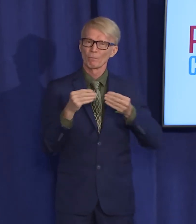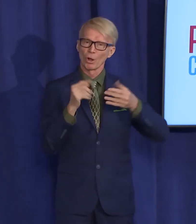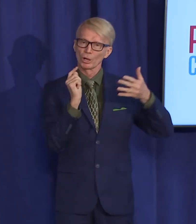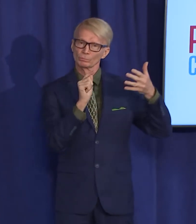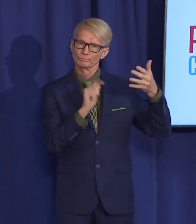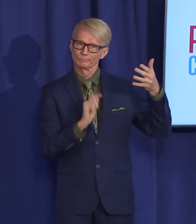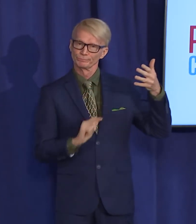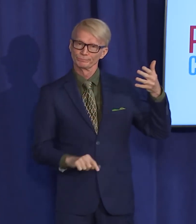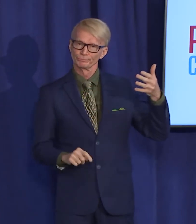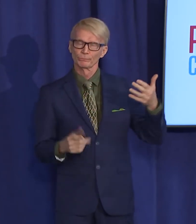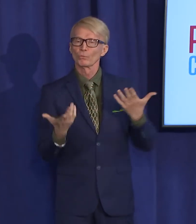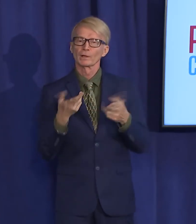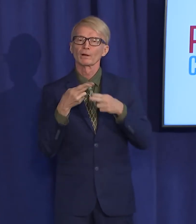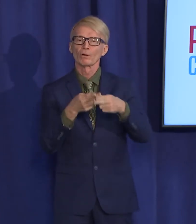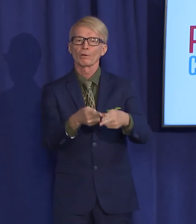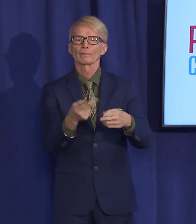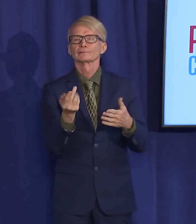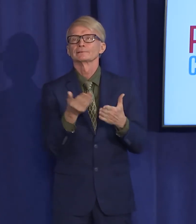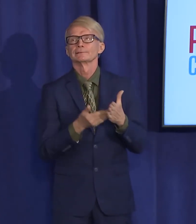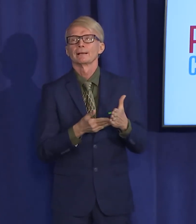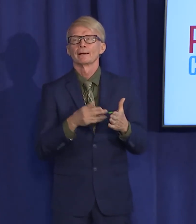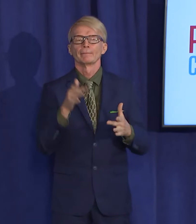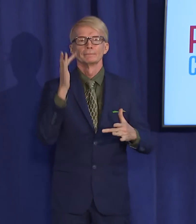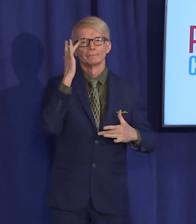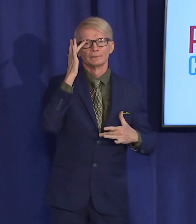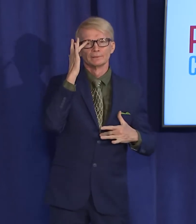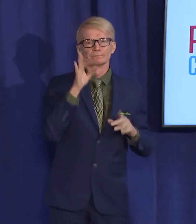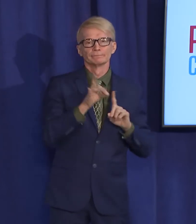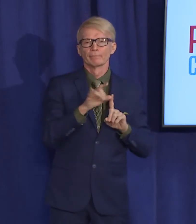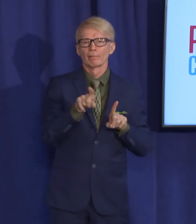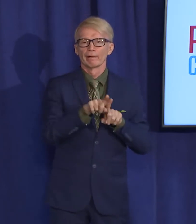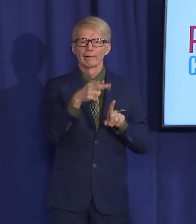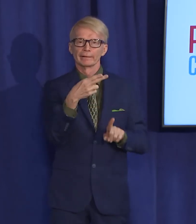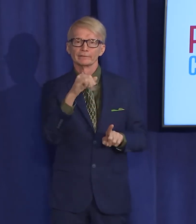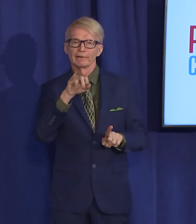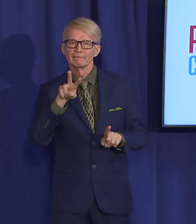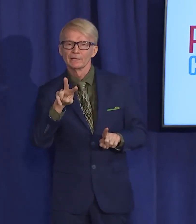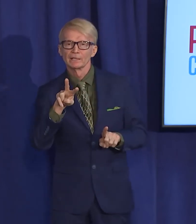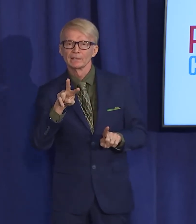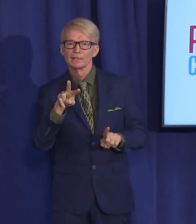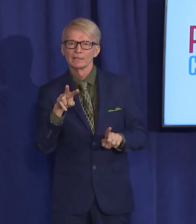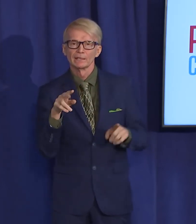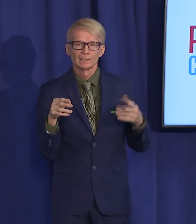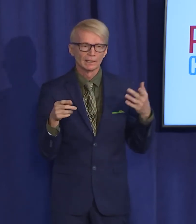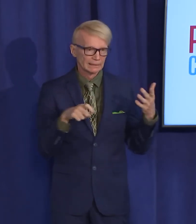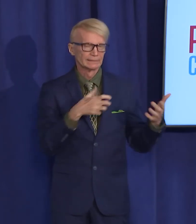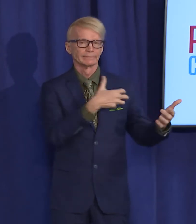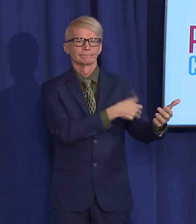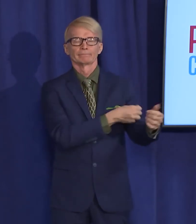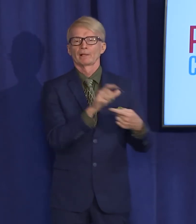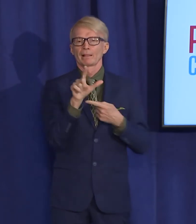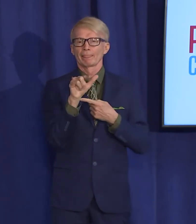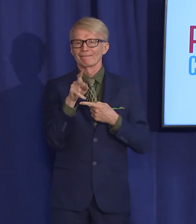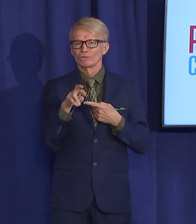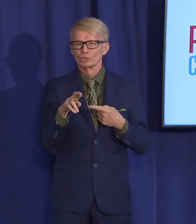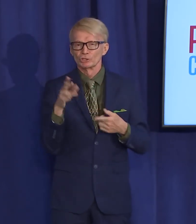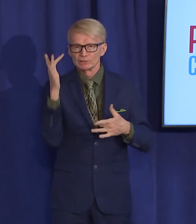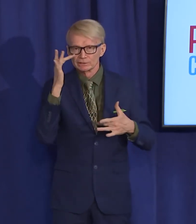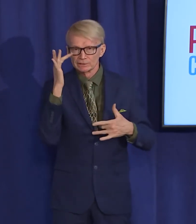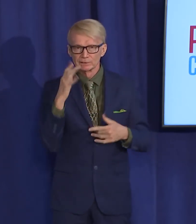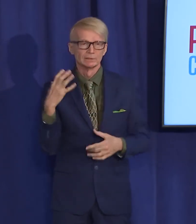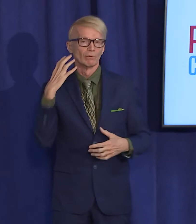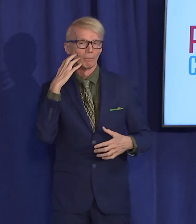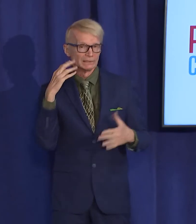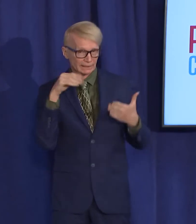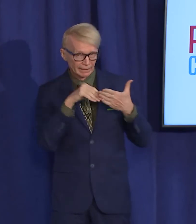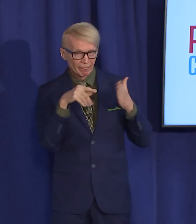We more specifically call out some additional immune deficiencies like HIV. We call out liver disease. Obesity remains in there